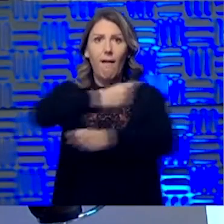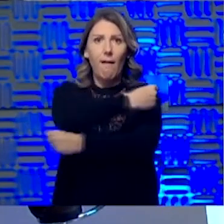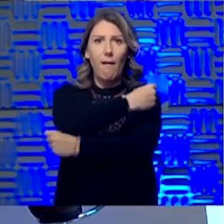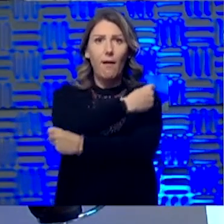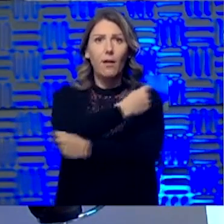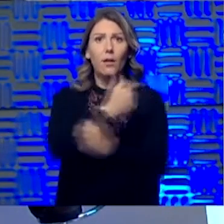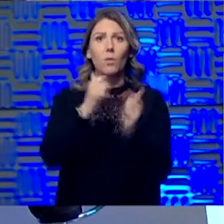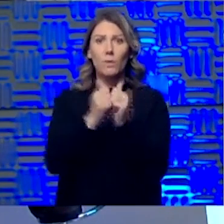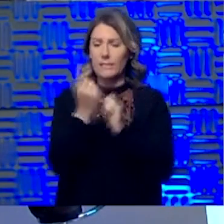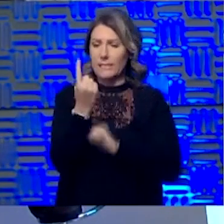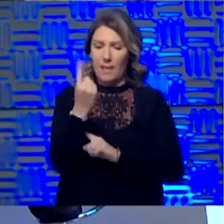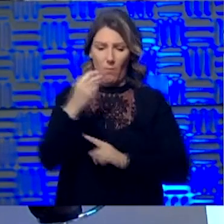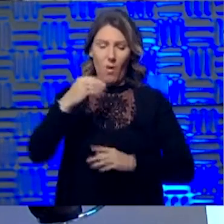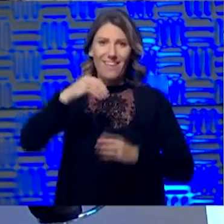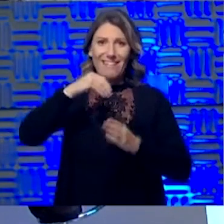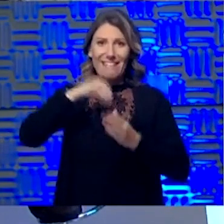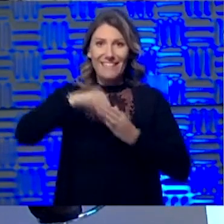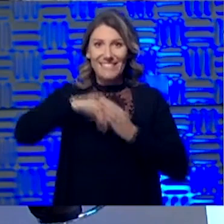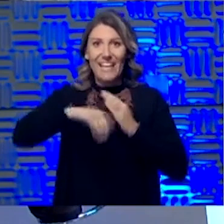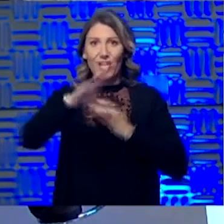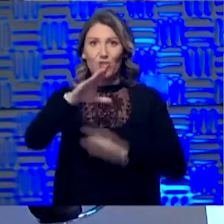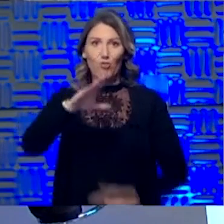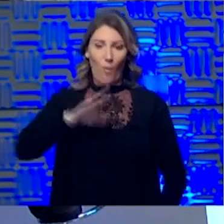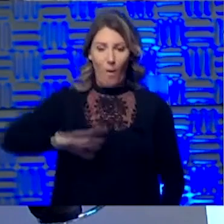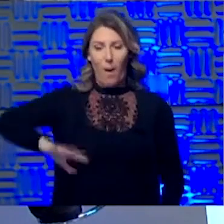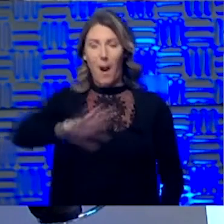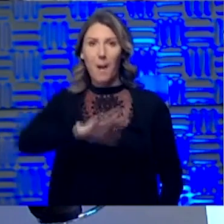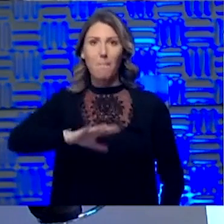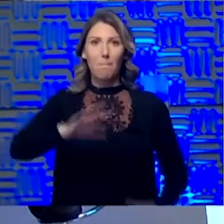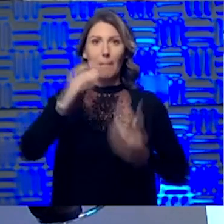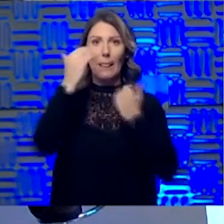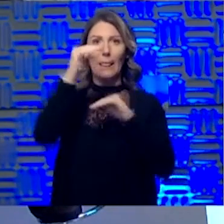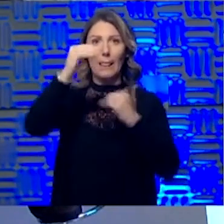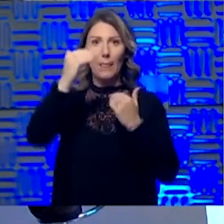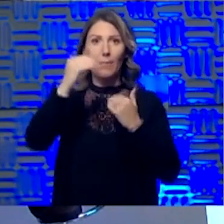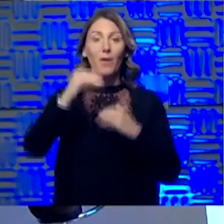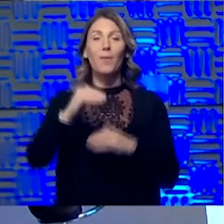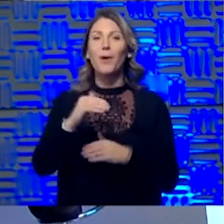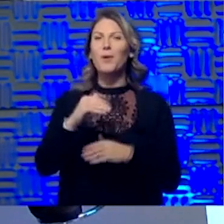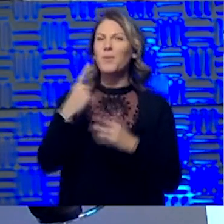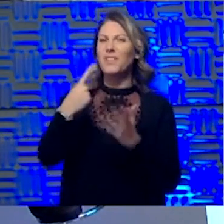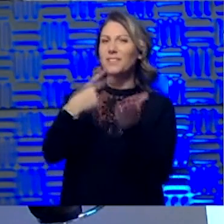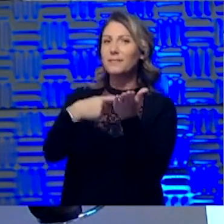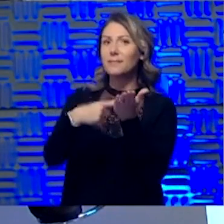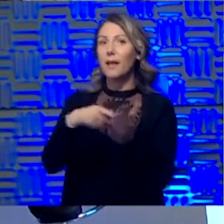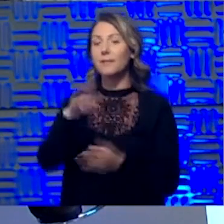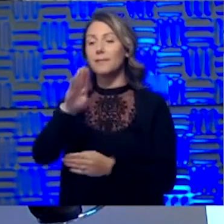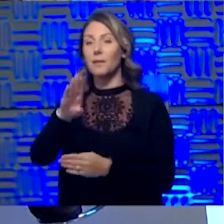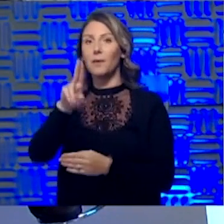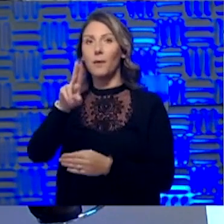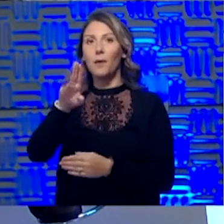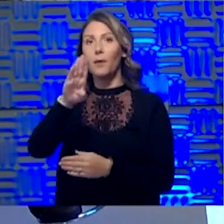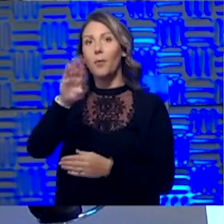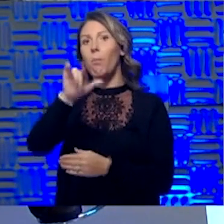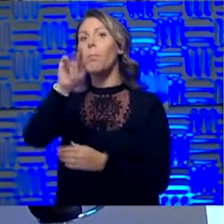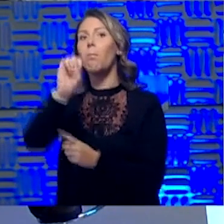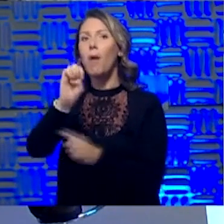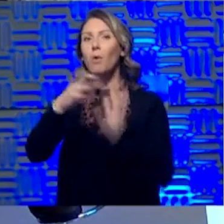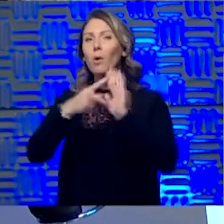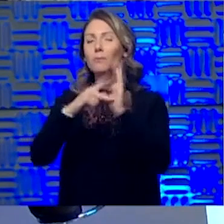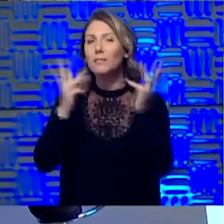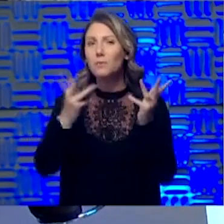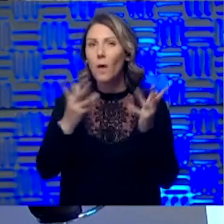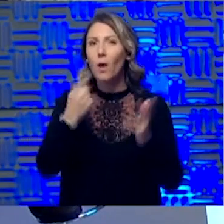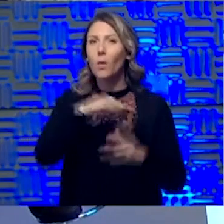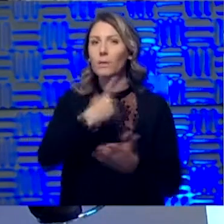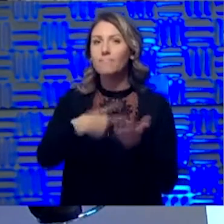who's inside your bubble or near your bubble? And we're going to talk about bubbles. here a little bit later too, but what would make it safe?